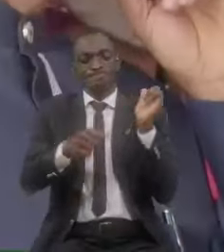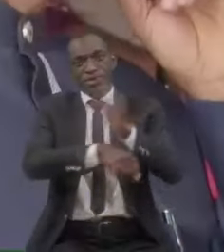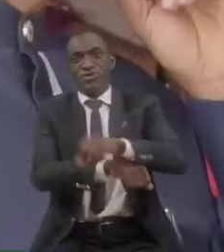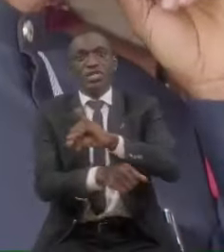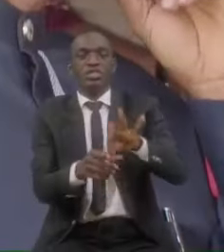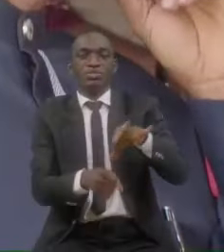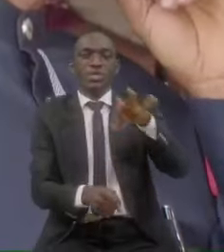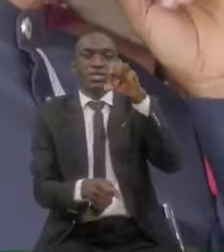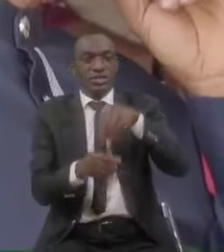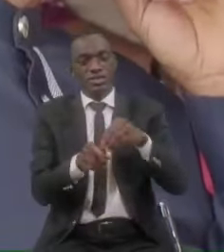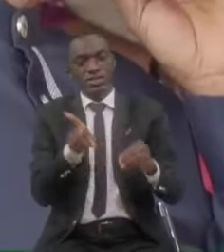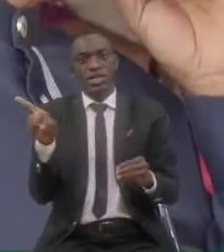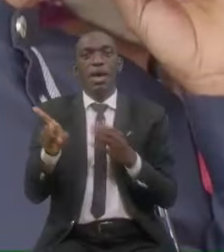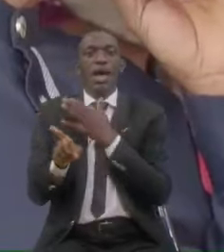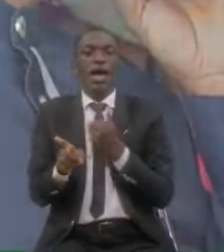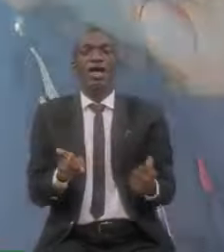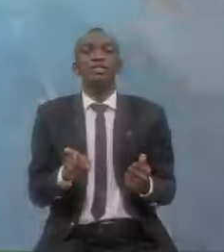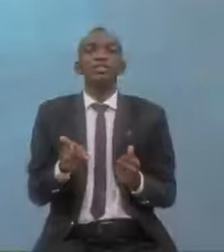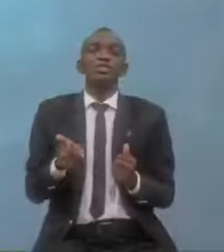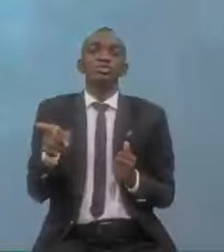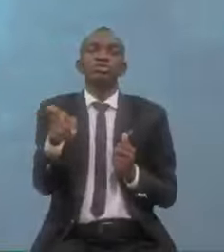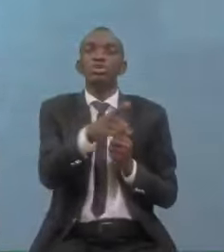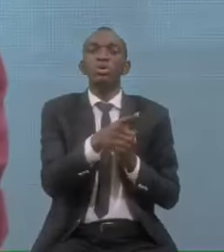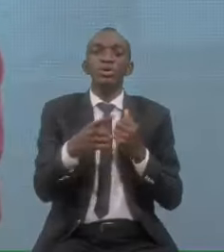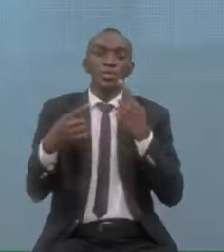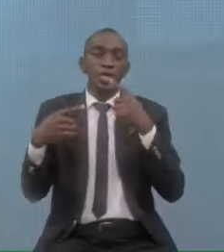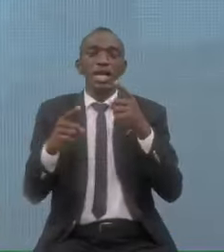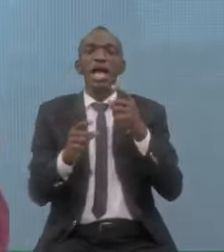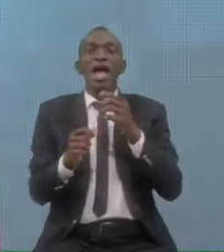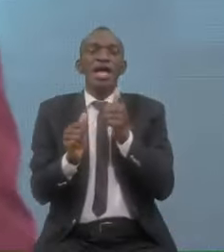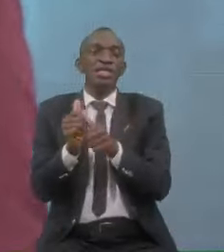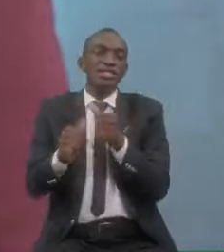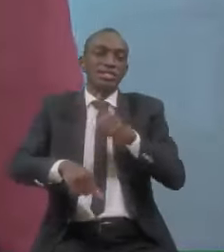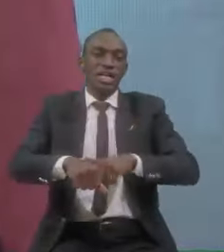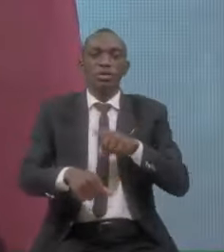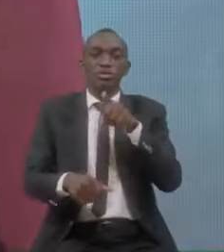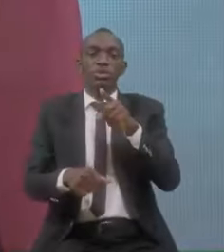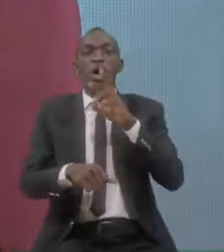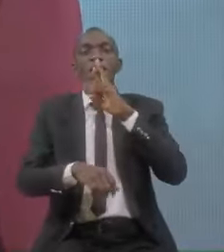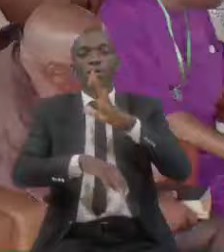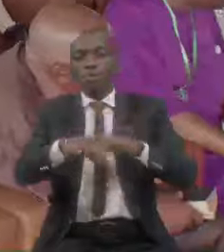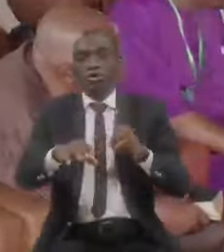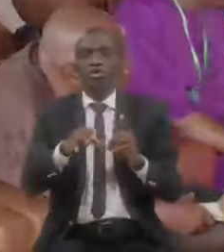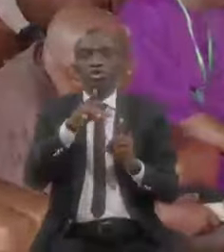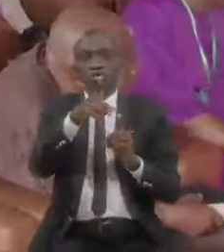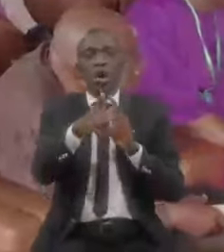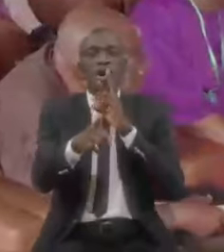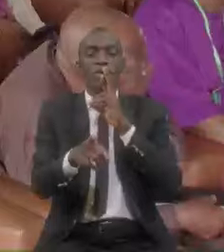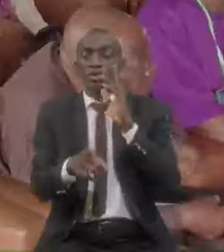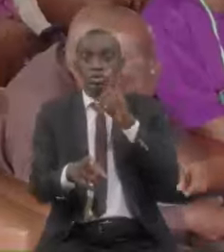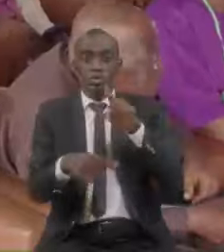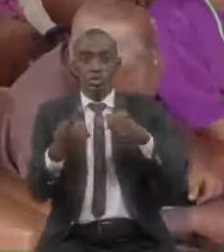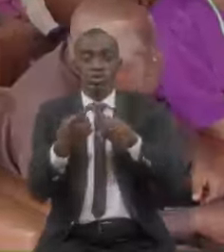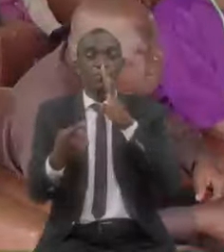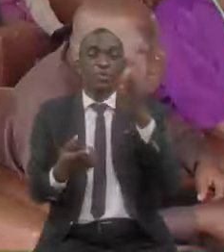be there anytime you are called to do what you need to do. You will be there at your